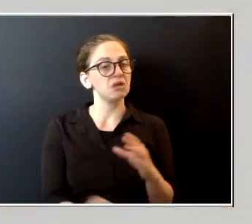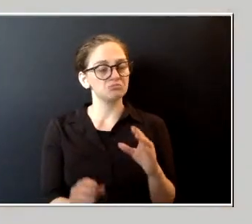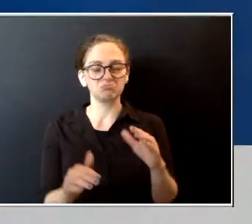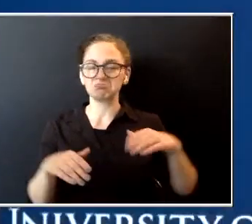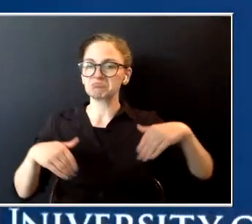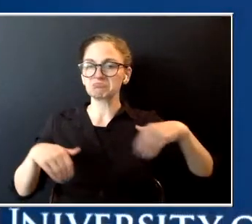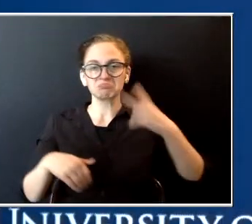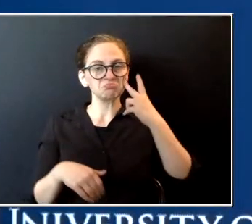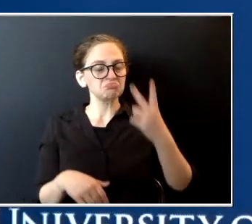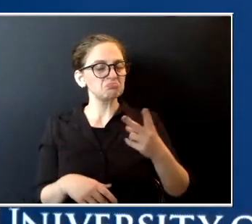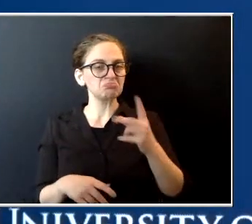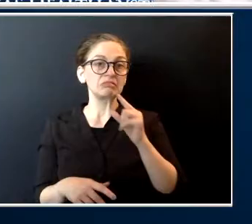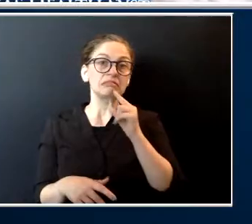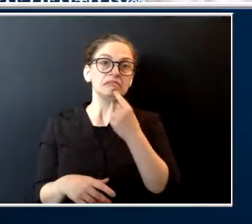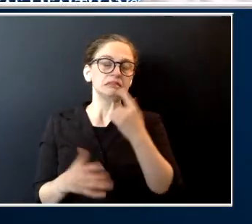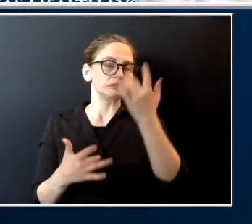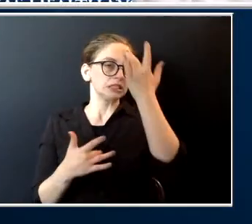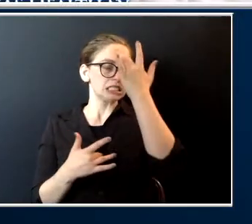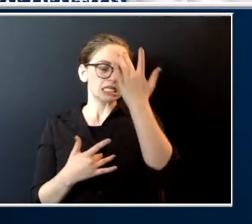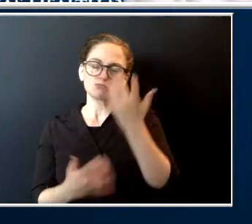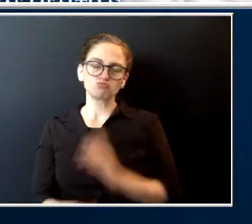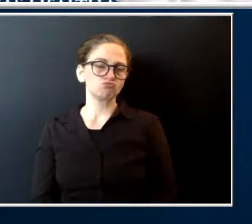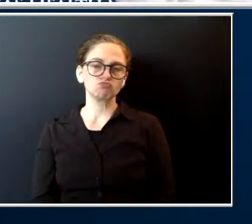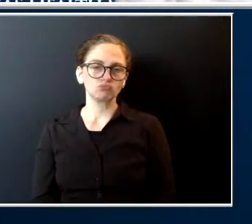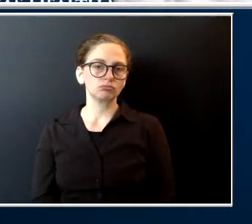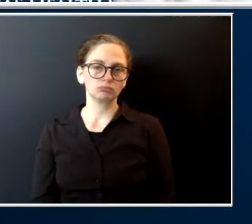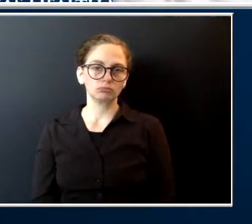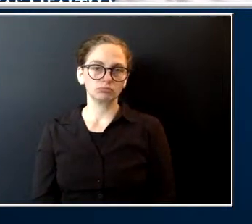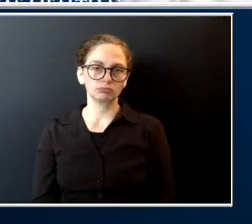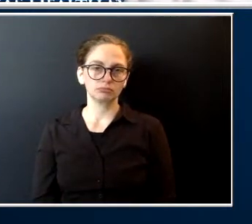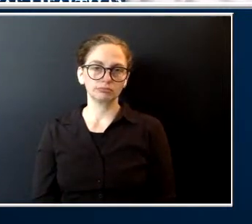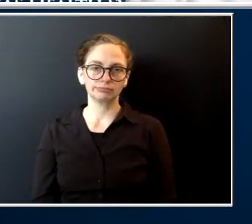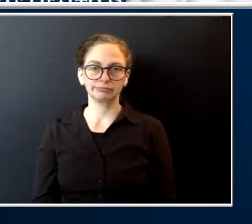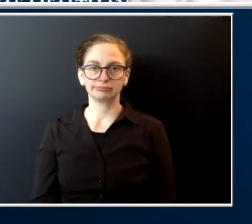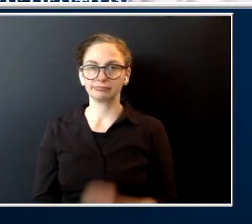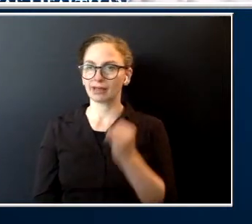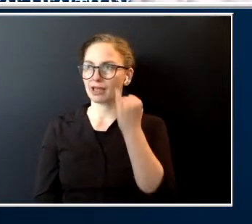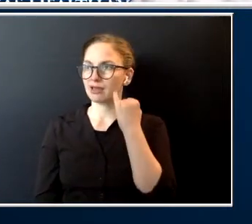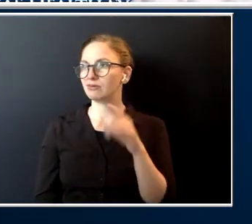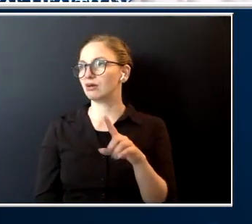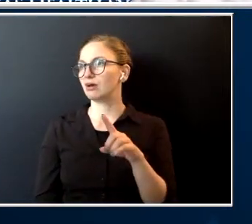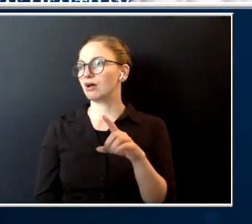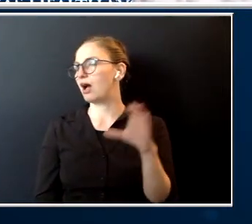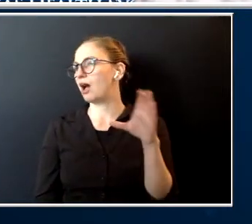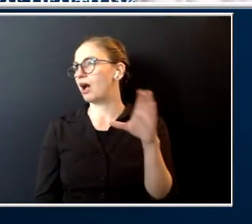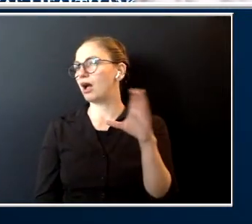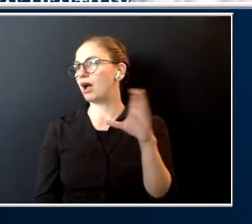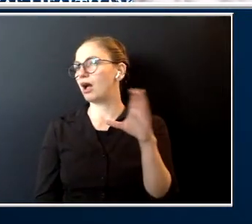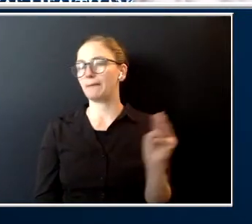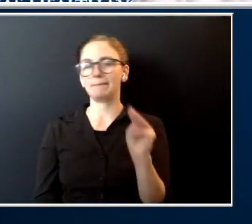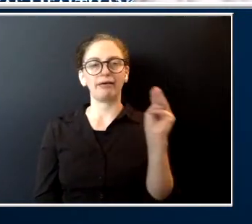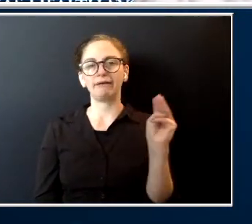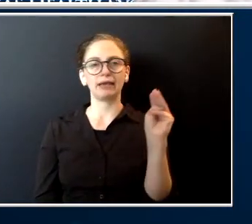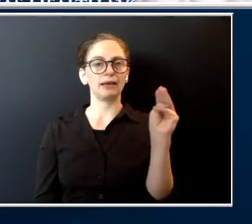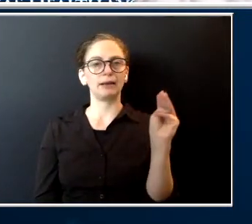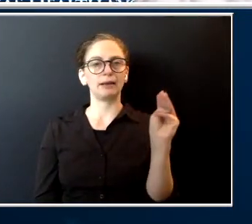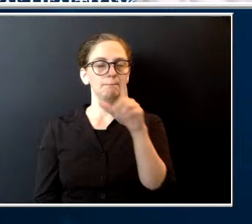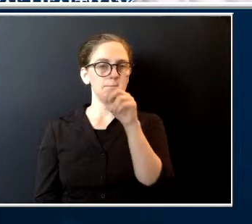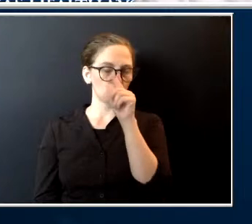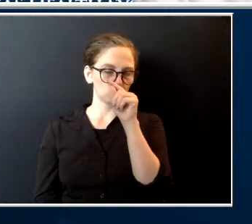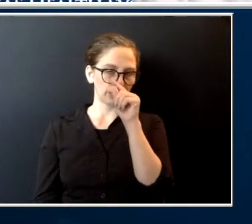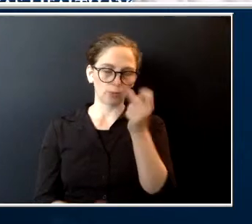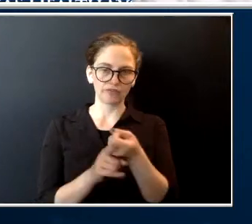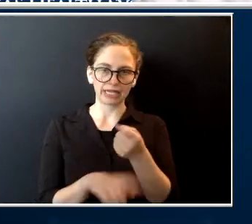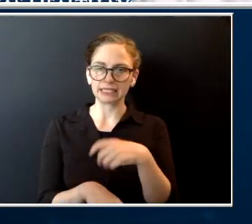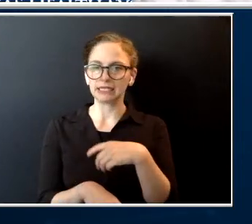nature. So I think that it says a lot of 100 million poultry were affected, and some. So I think there are still concerns about there. I